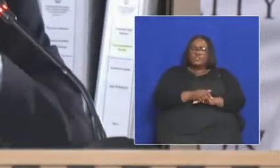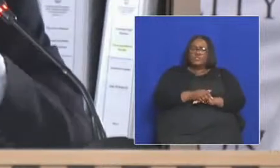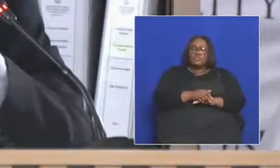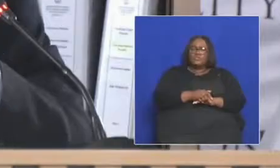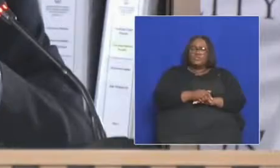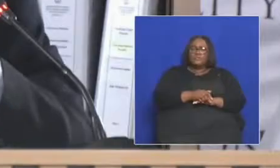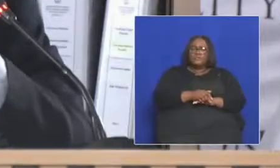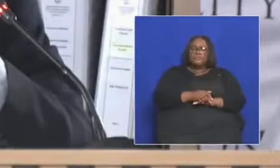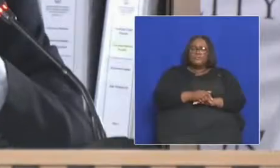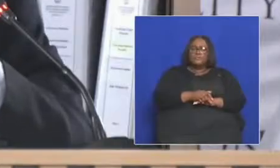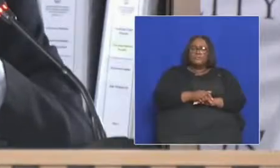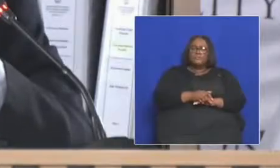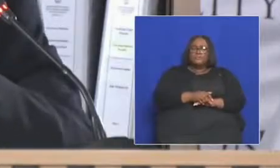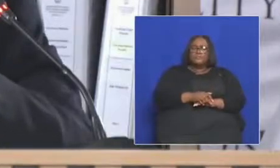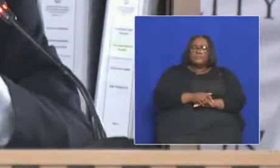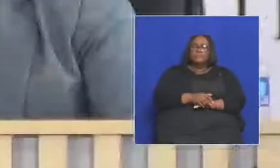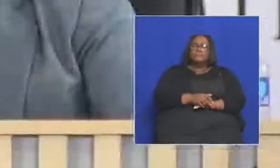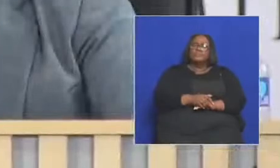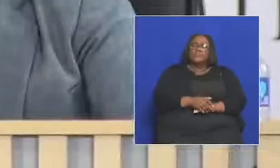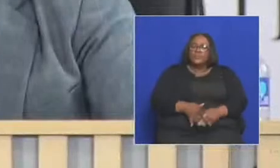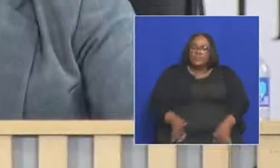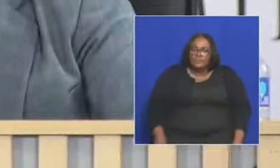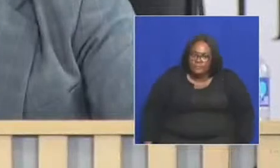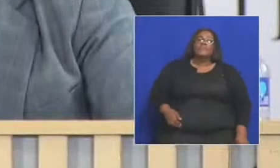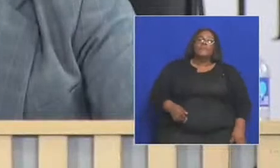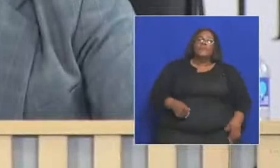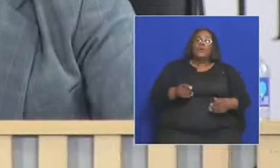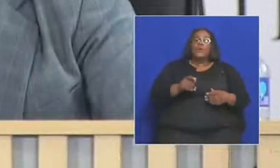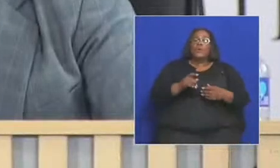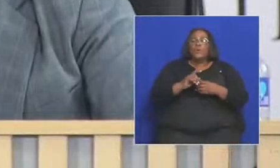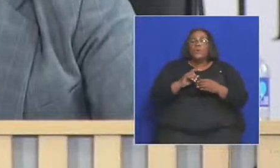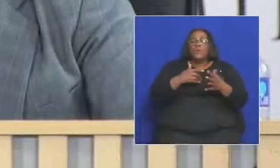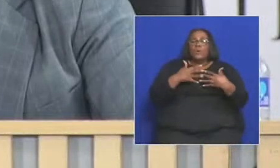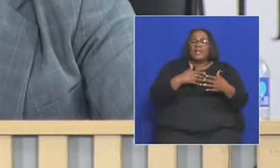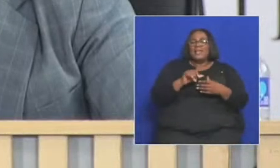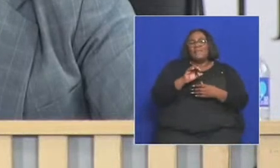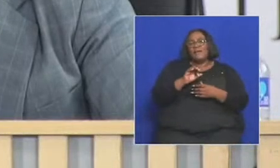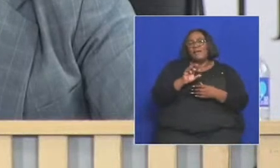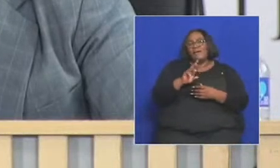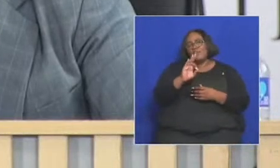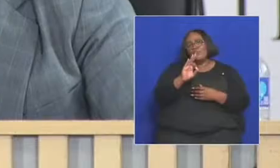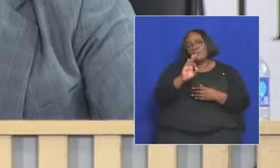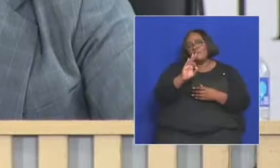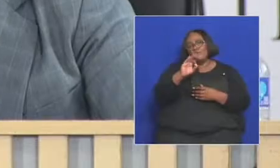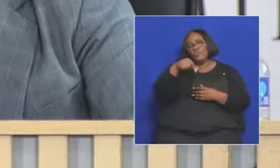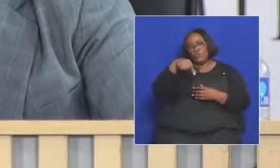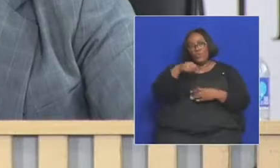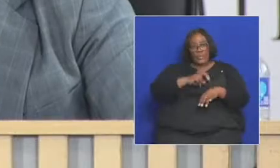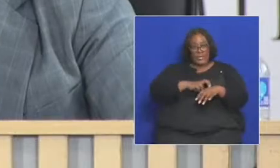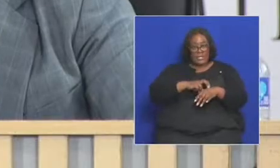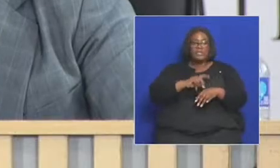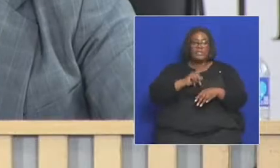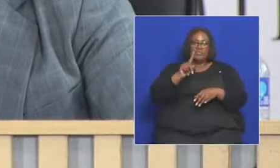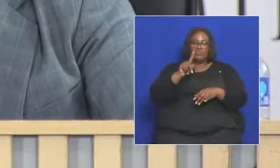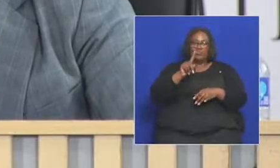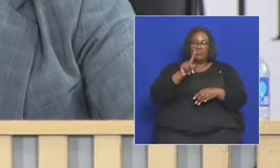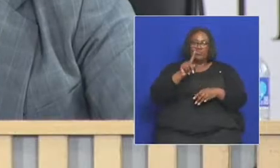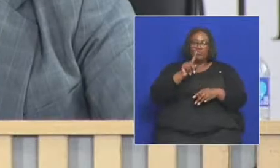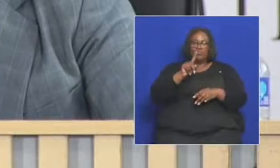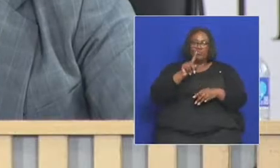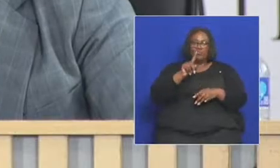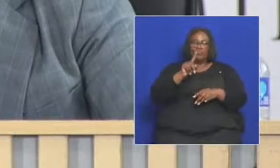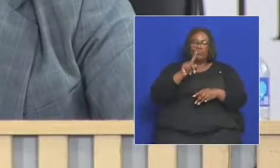You provide whatever is required in terms of each RFQ. Cost million. So you have expended that entire fund held by the main